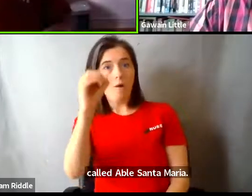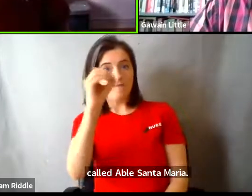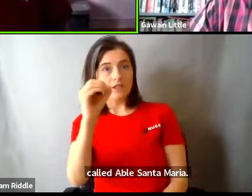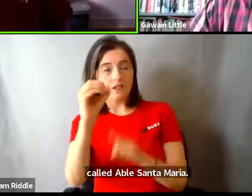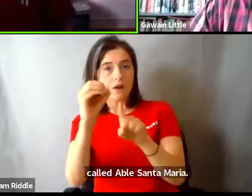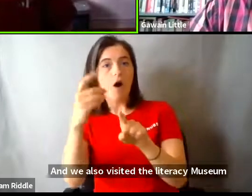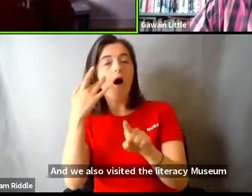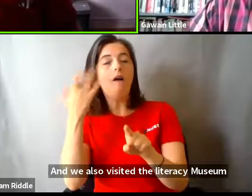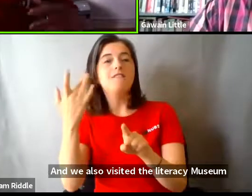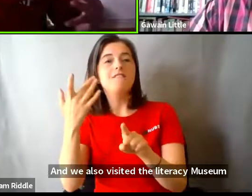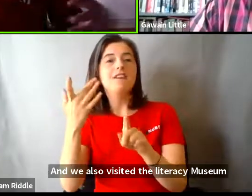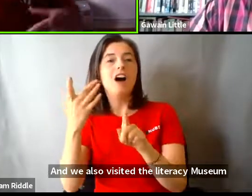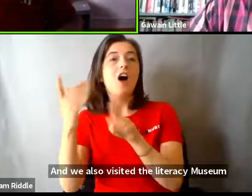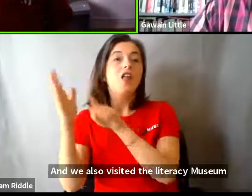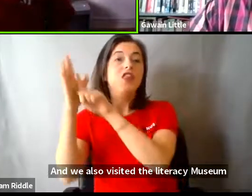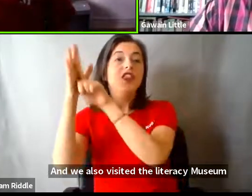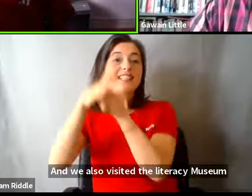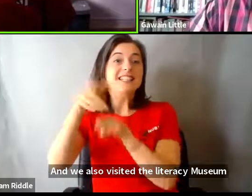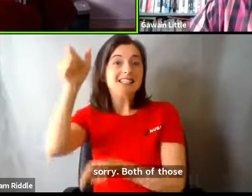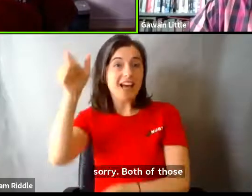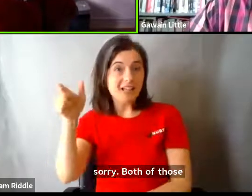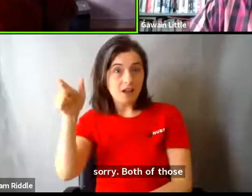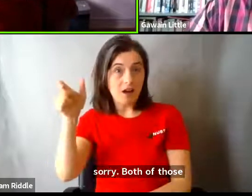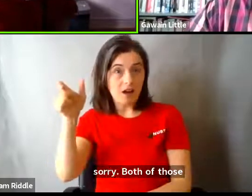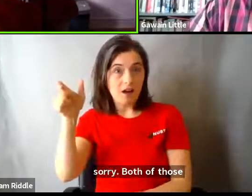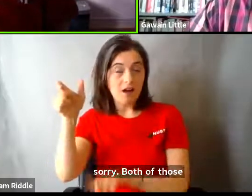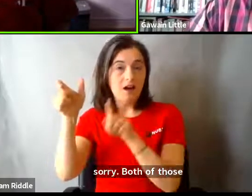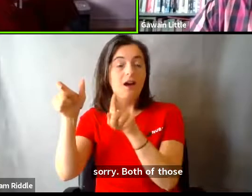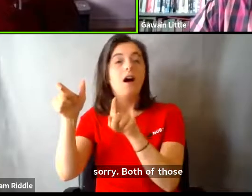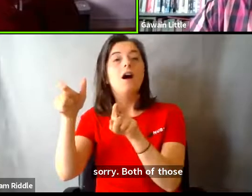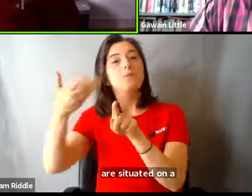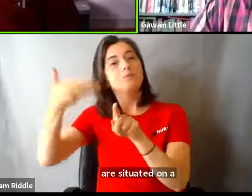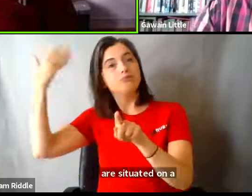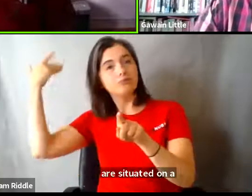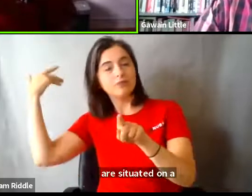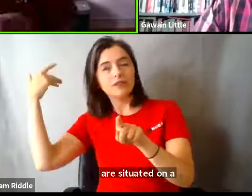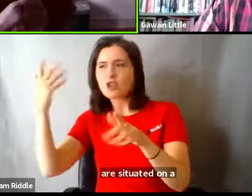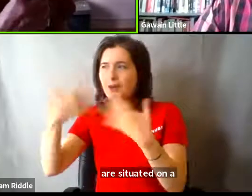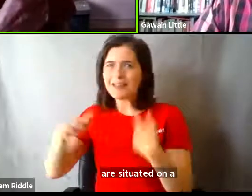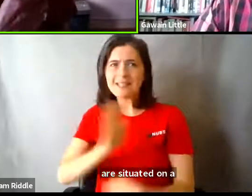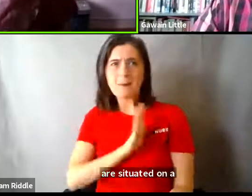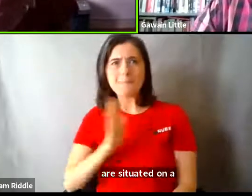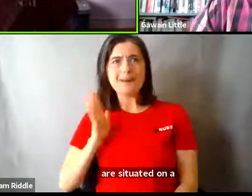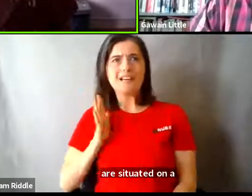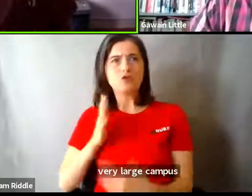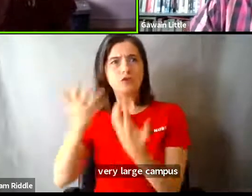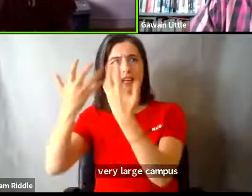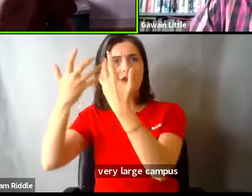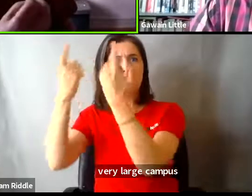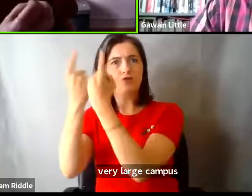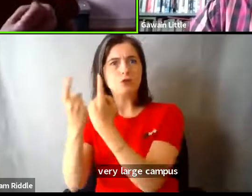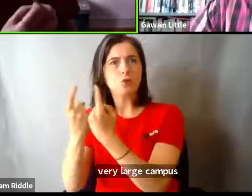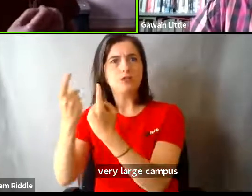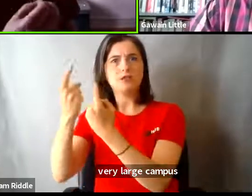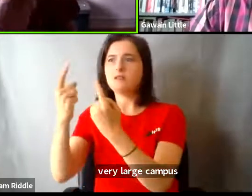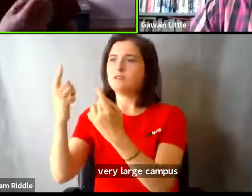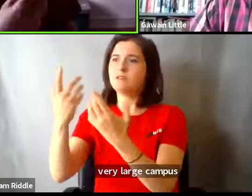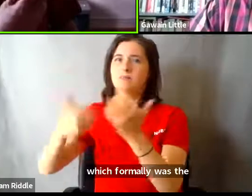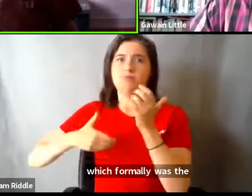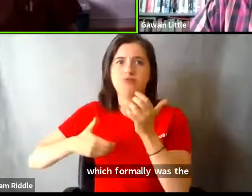equipment was all there, and his military resources and so on. And I think in a sense that in a